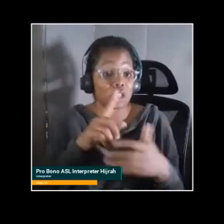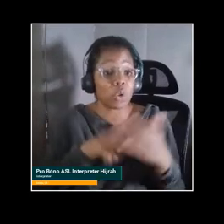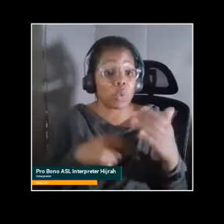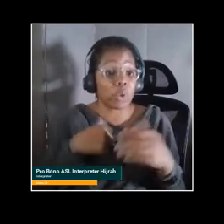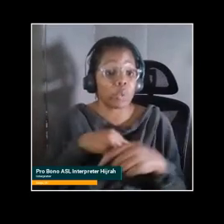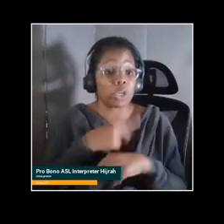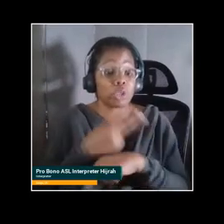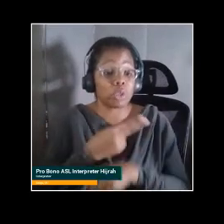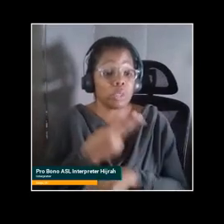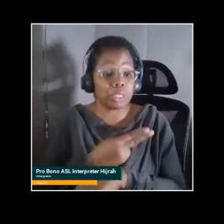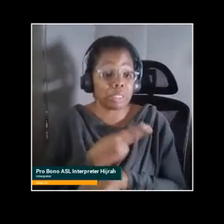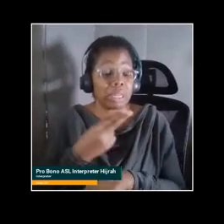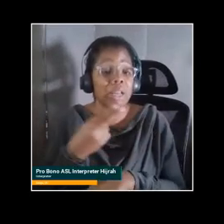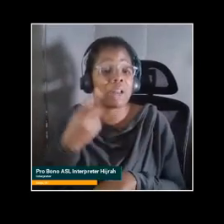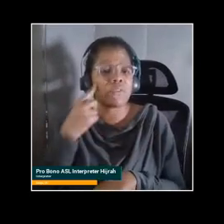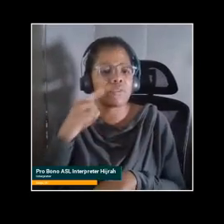for